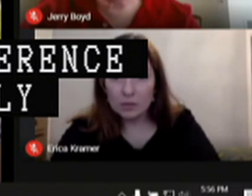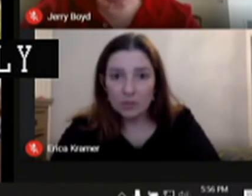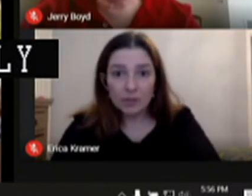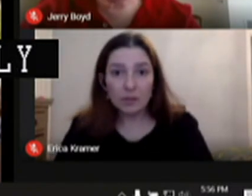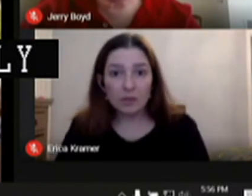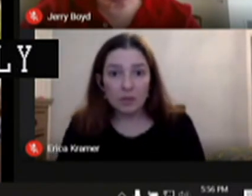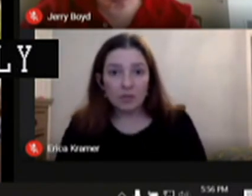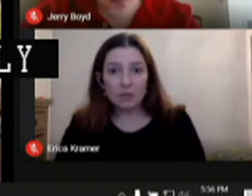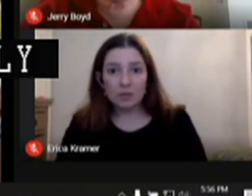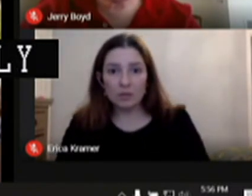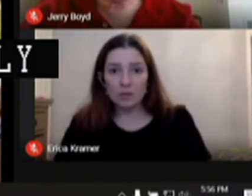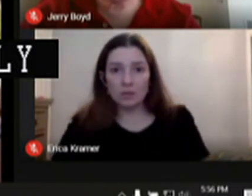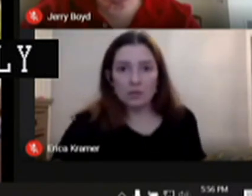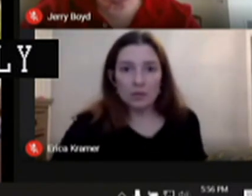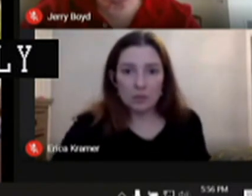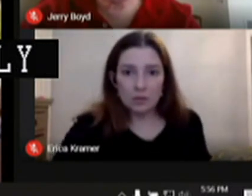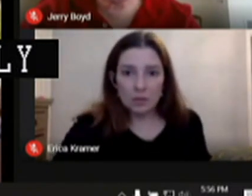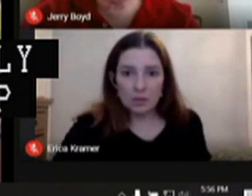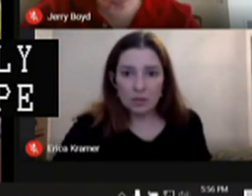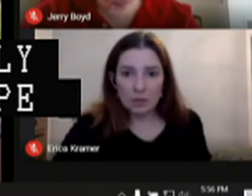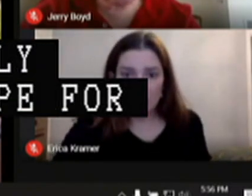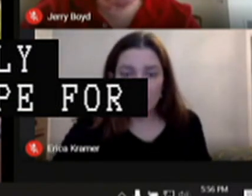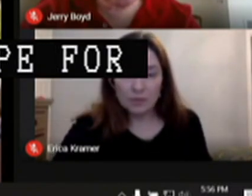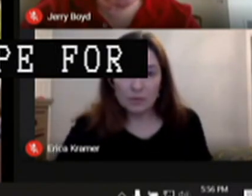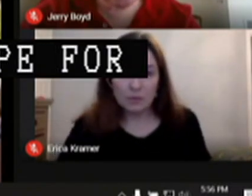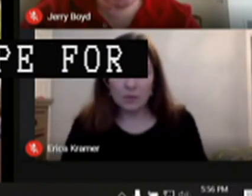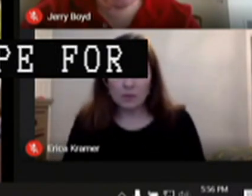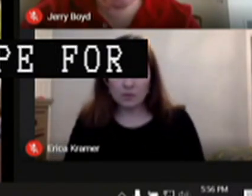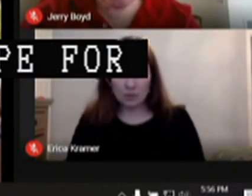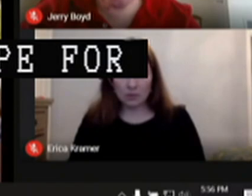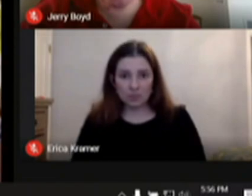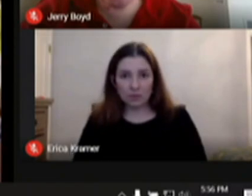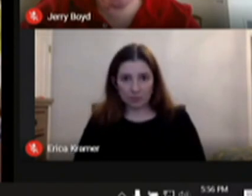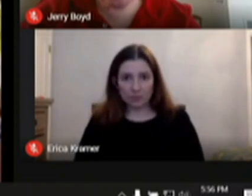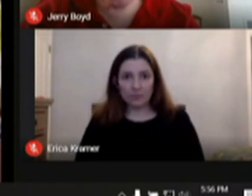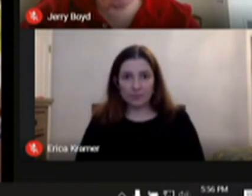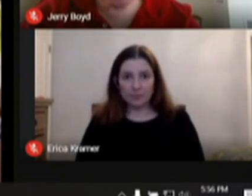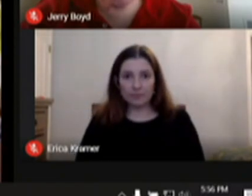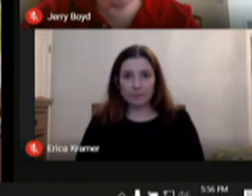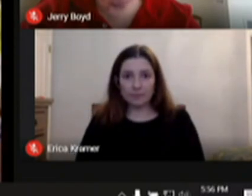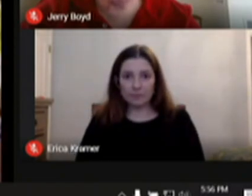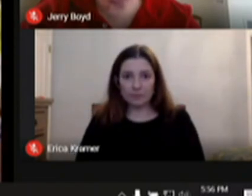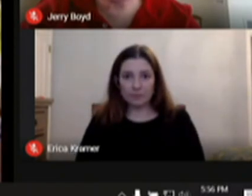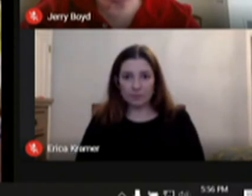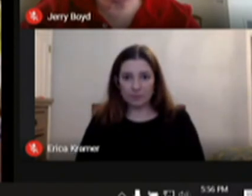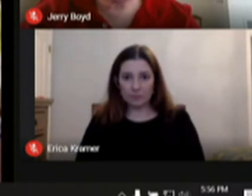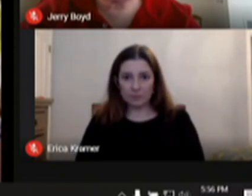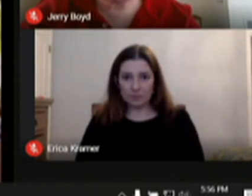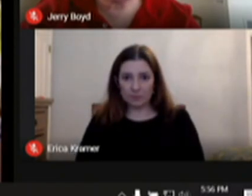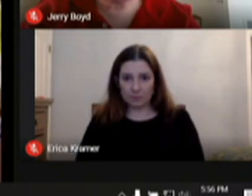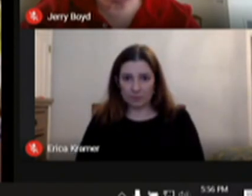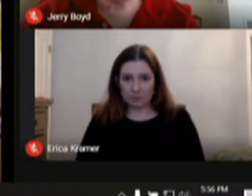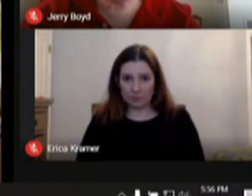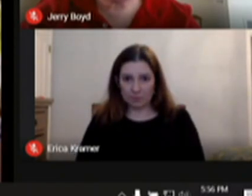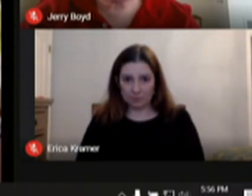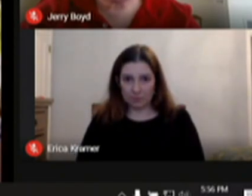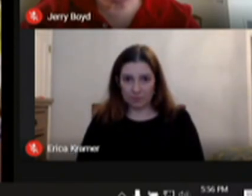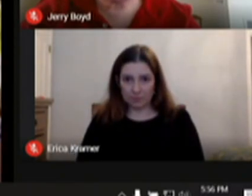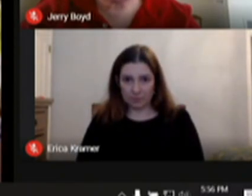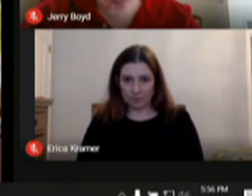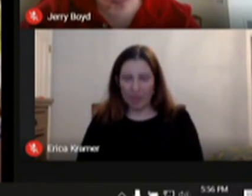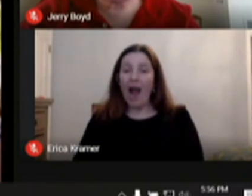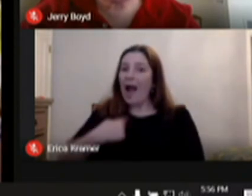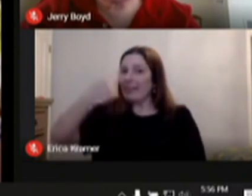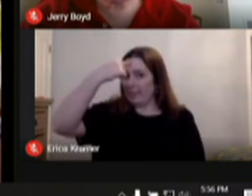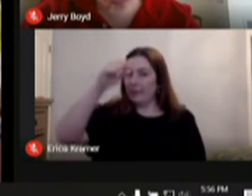all ages and abilities. This is designed to be a companion to City Hall. It's what one of our client team